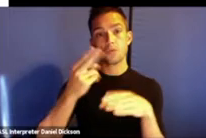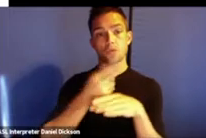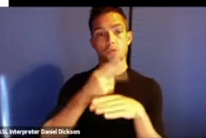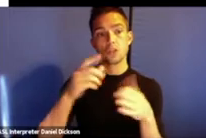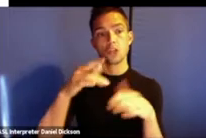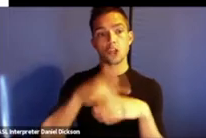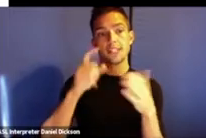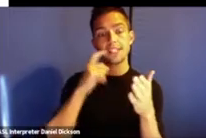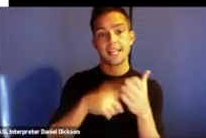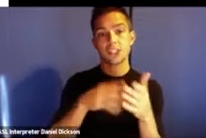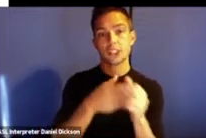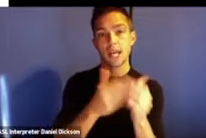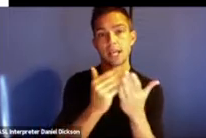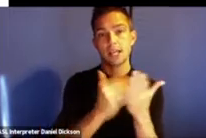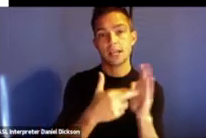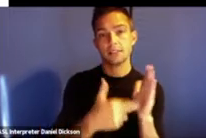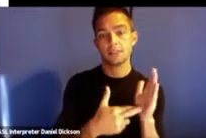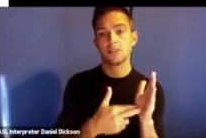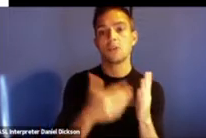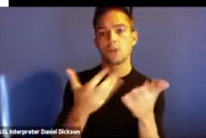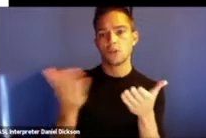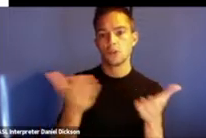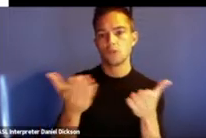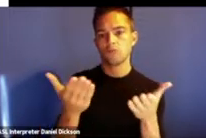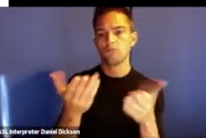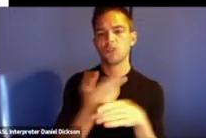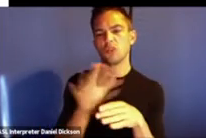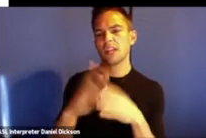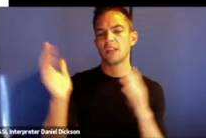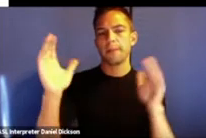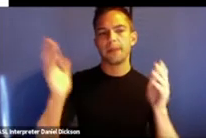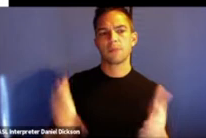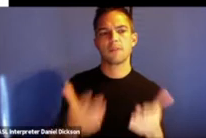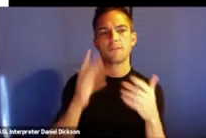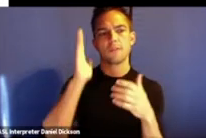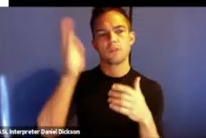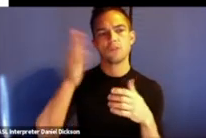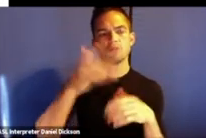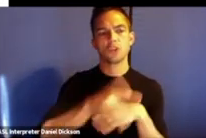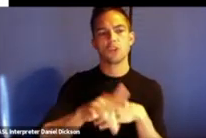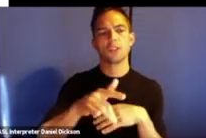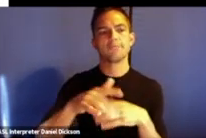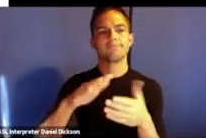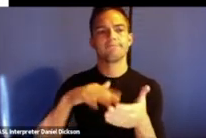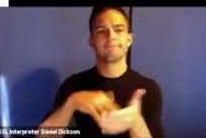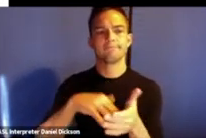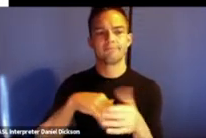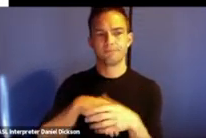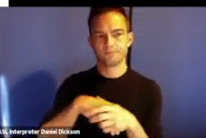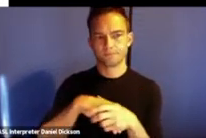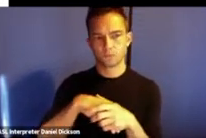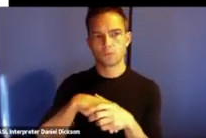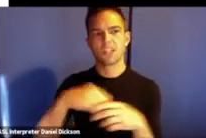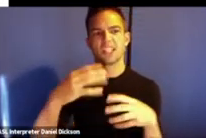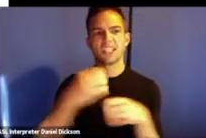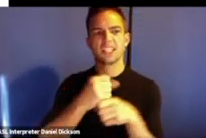guidelines. So we also want to use this to serve as a benchmark for these future very early studies. This just shows a summary of table for the